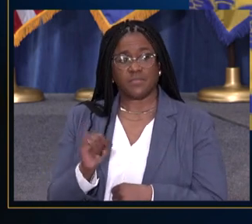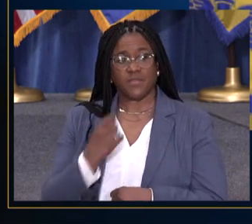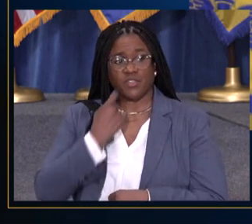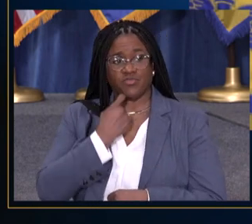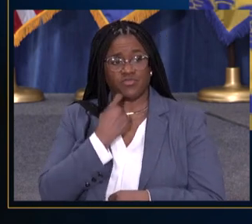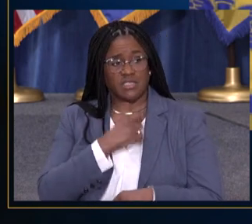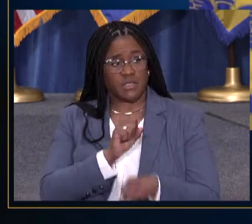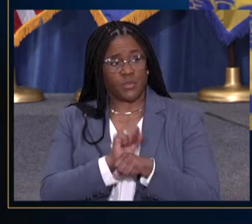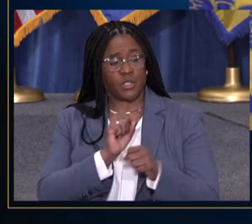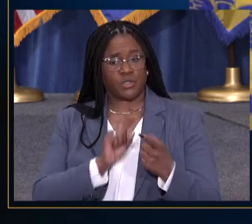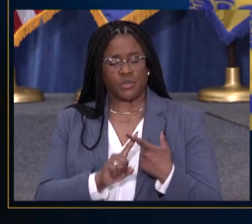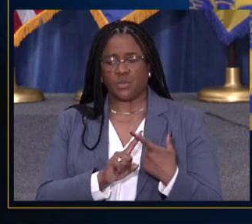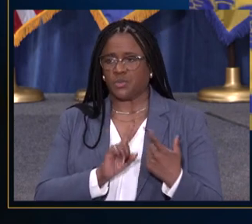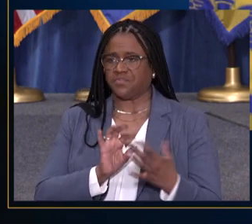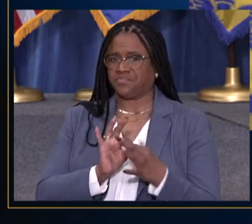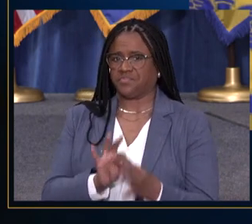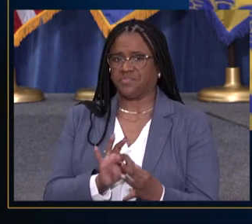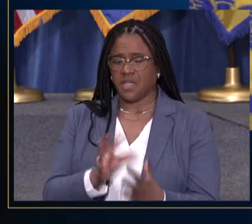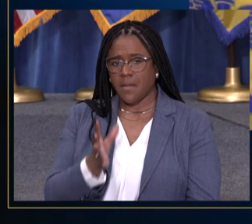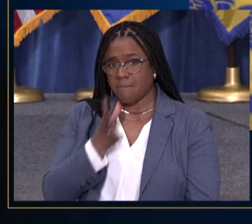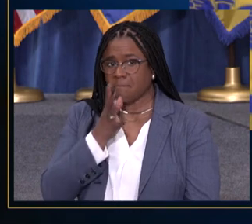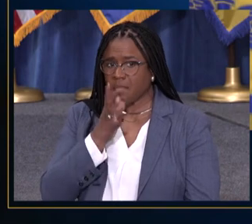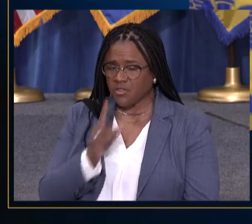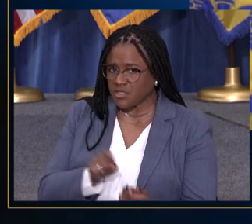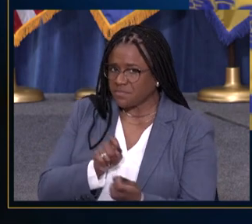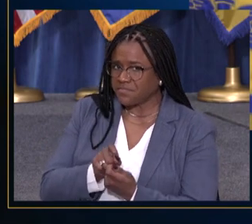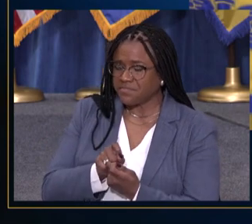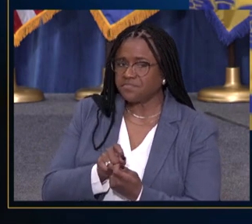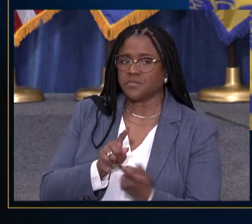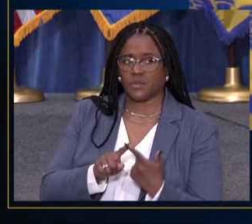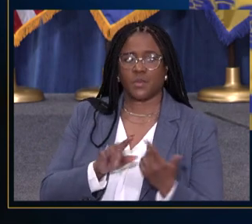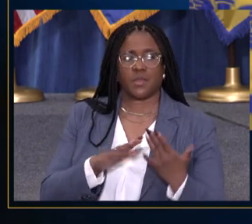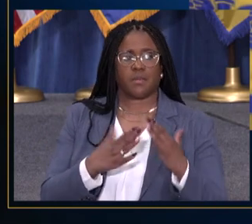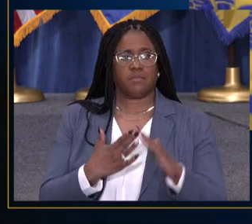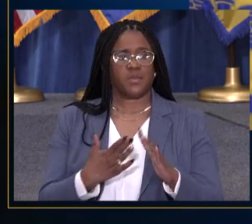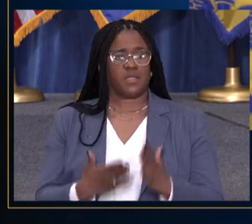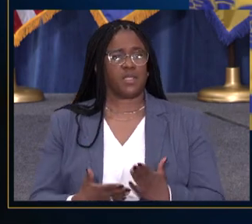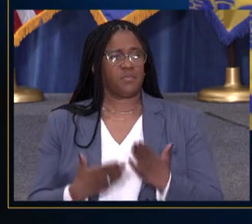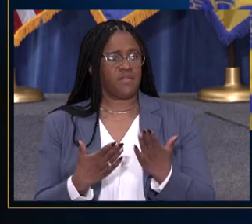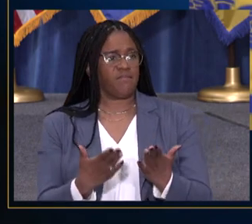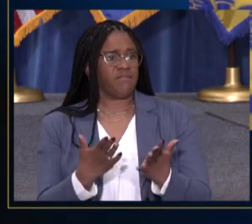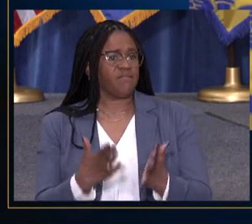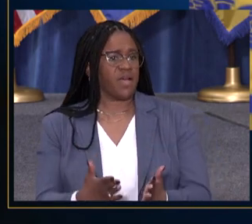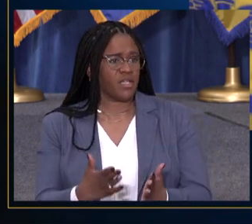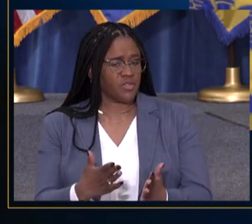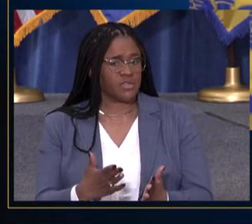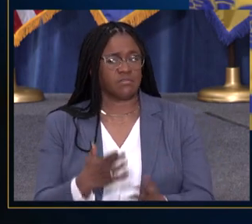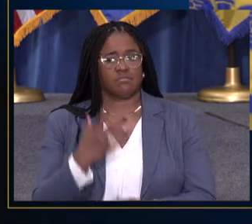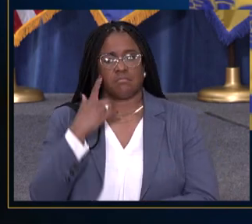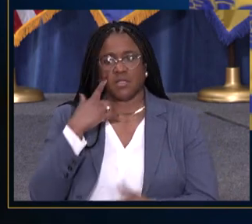to connect mothers in particular to community providers for mental health,